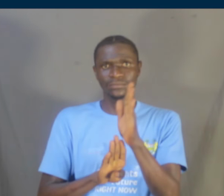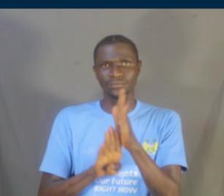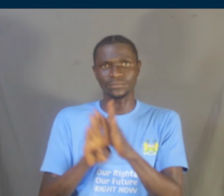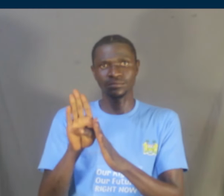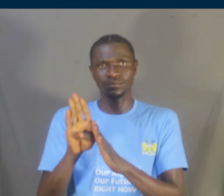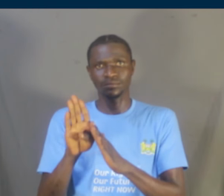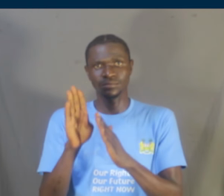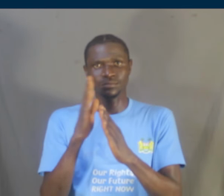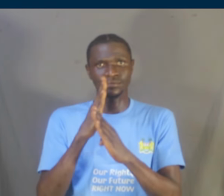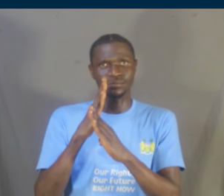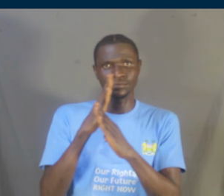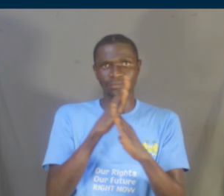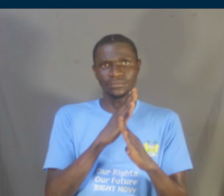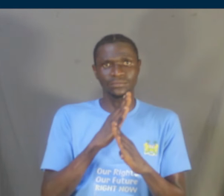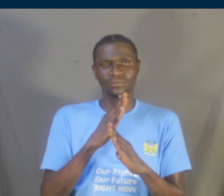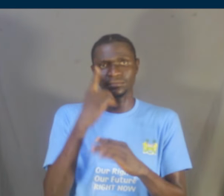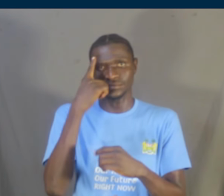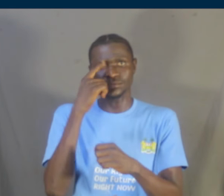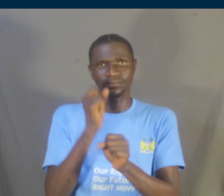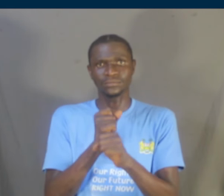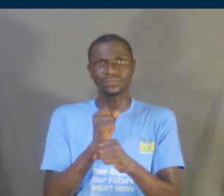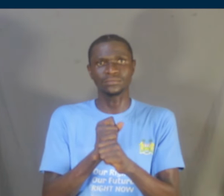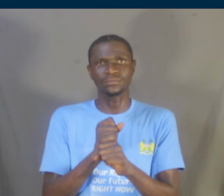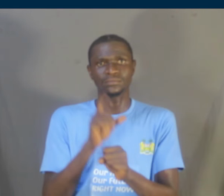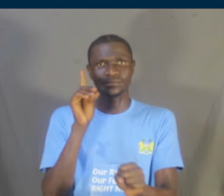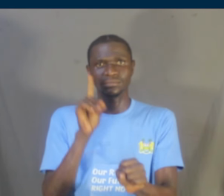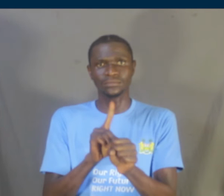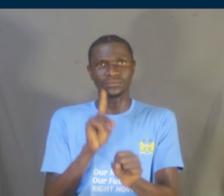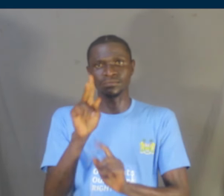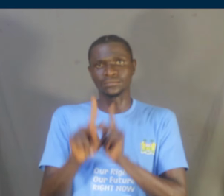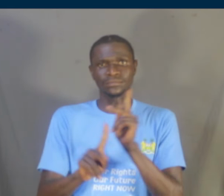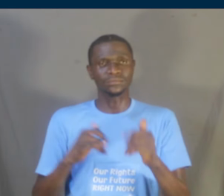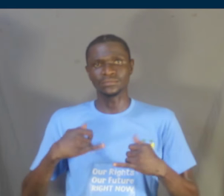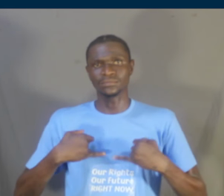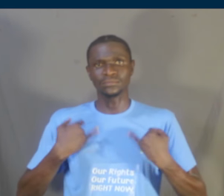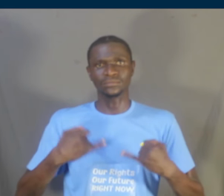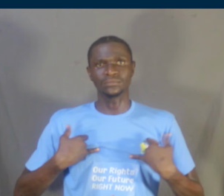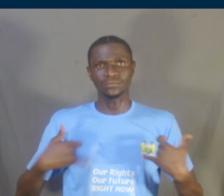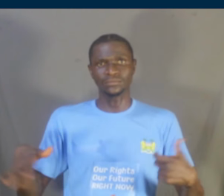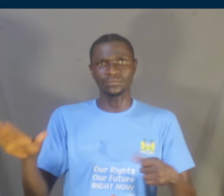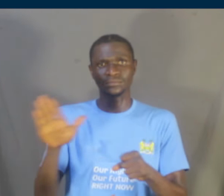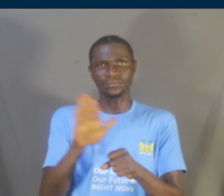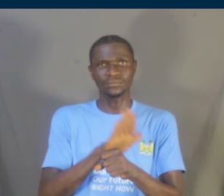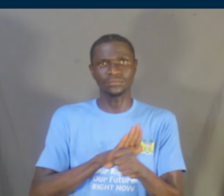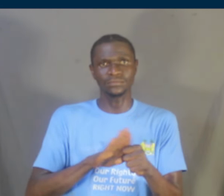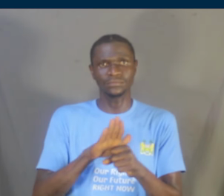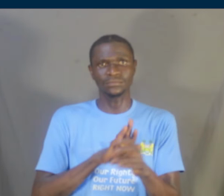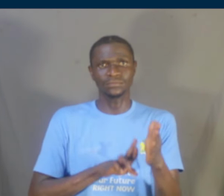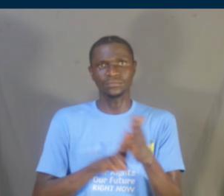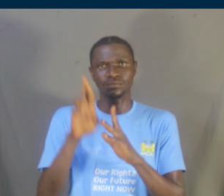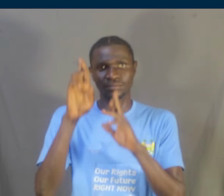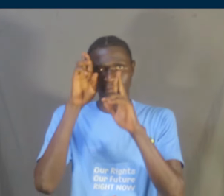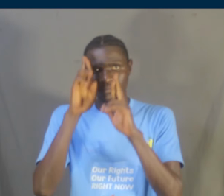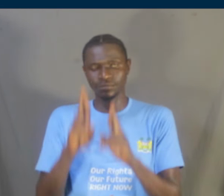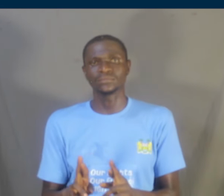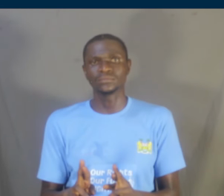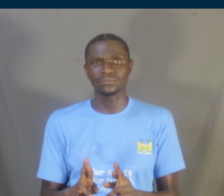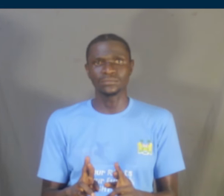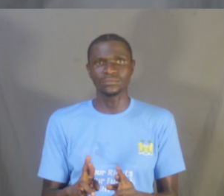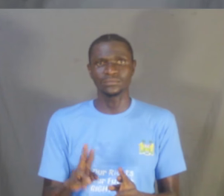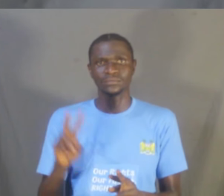promote, protect, and ensure the full enjoyment of human rights for persons with disability and the respect for